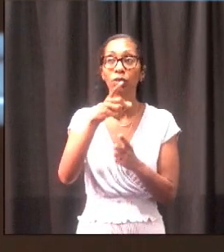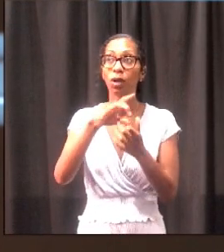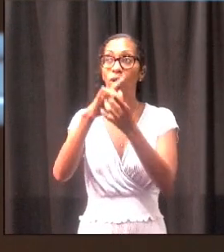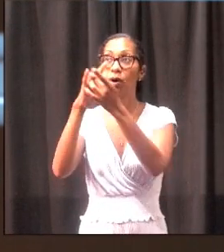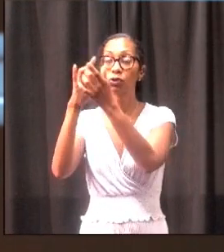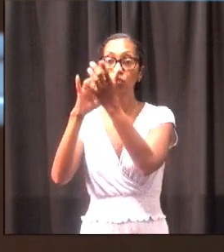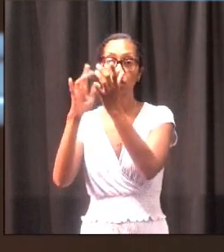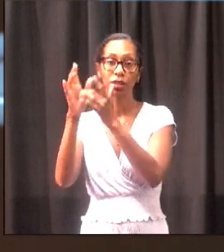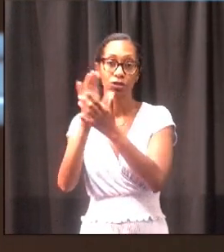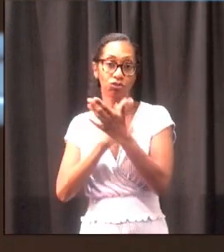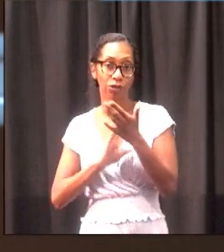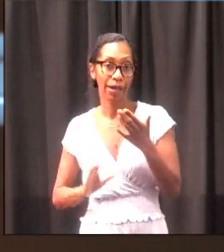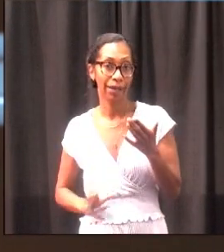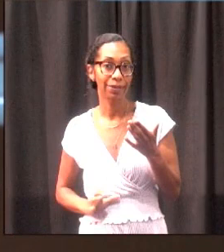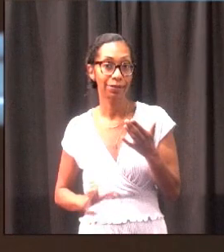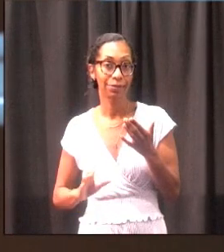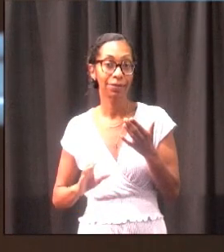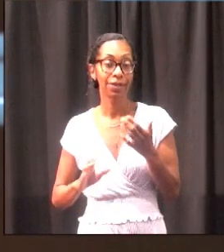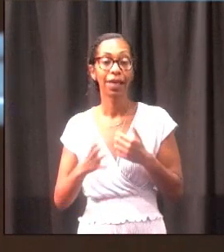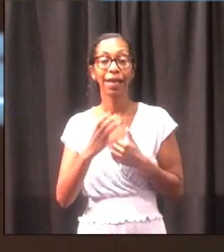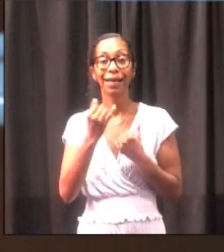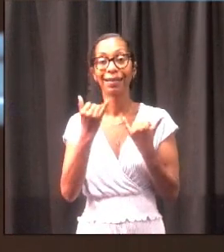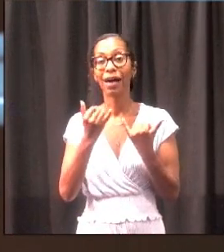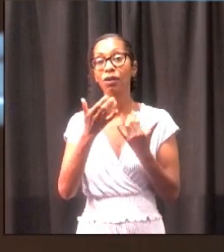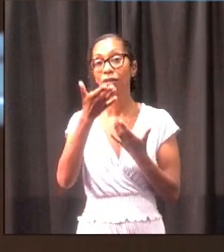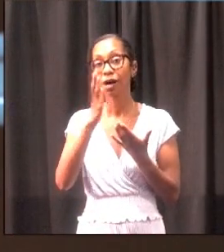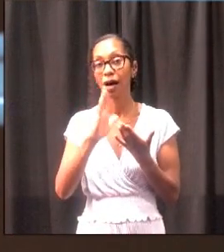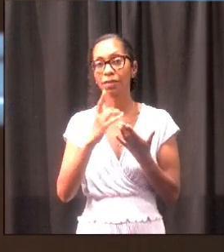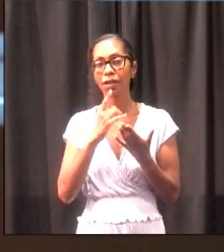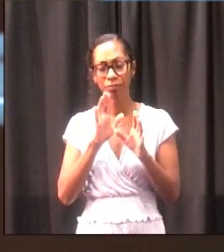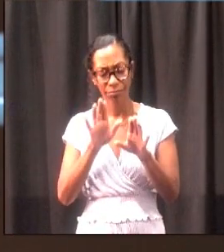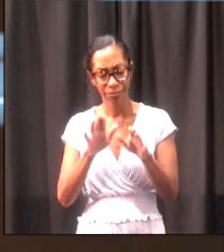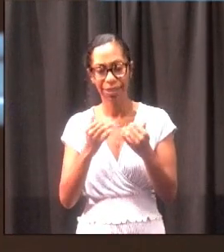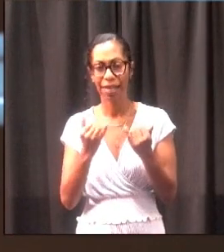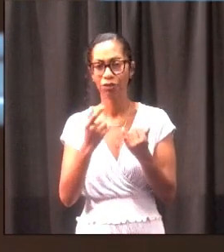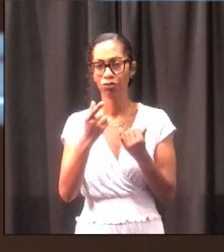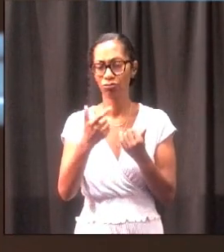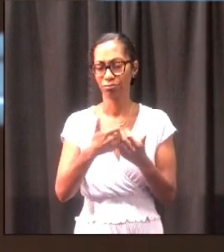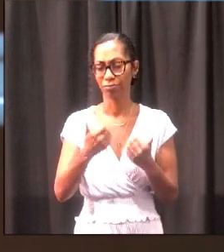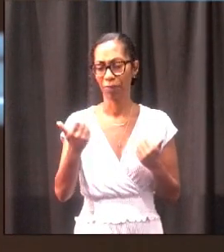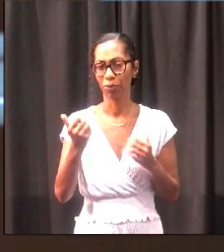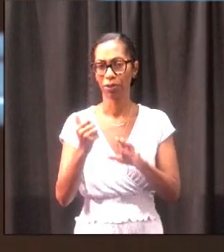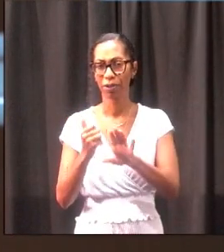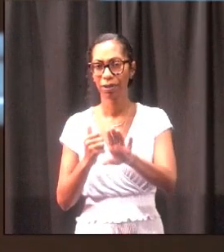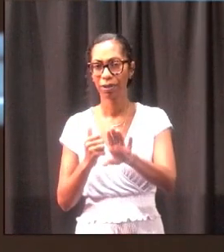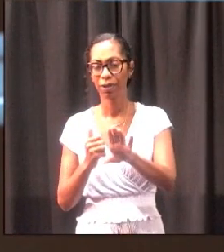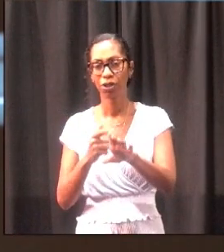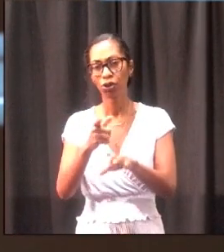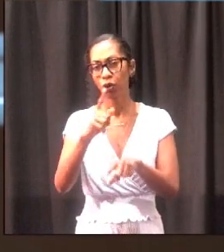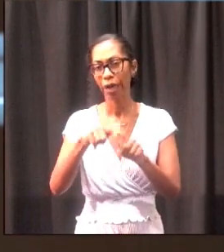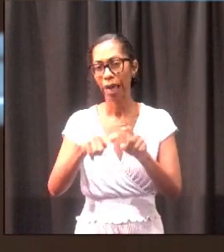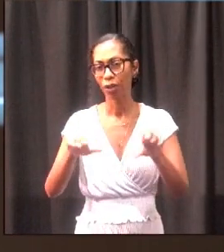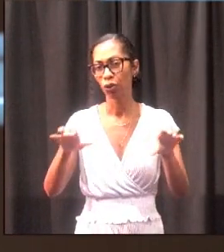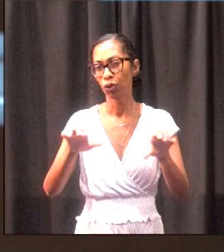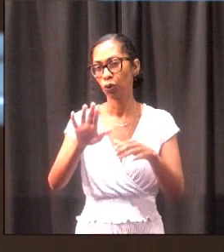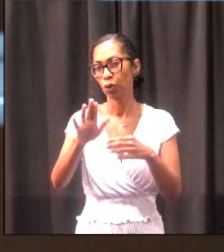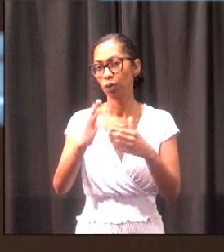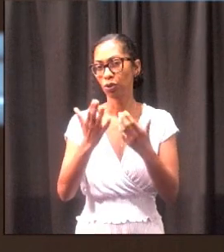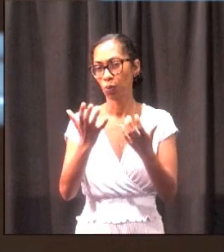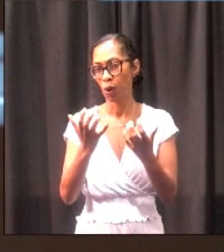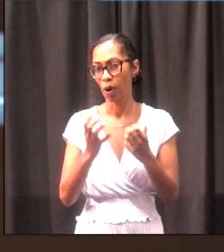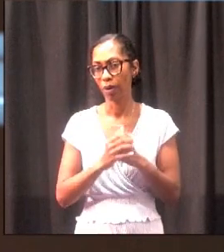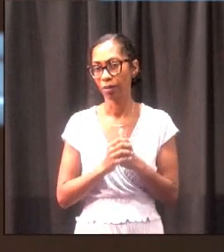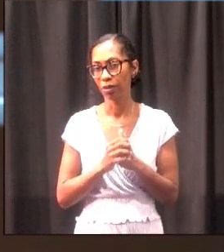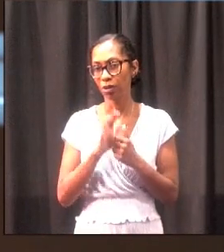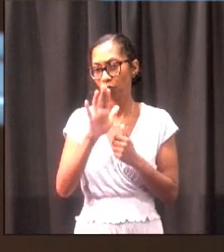Christ. And therefore, God set you aside for his use. In other words, you're not to do what you want to do anymore. When